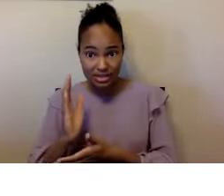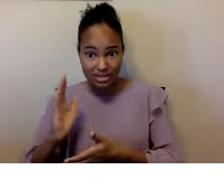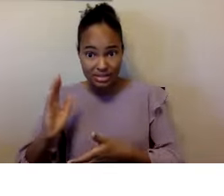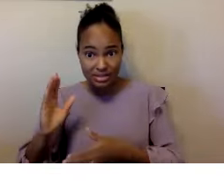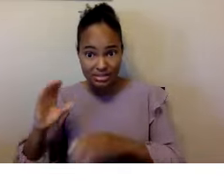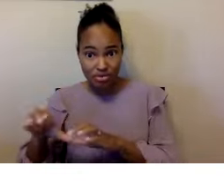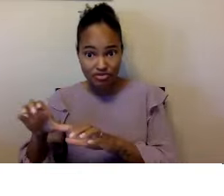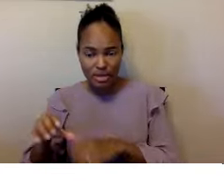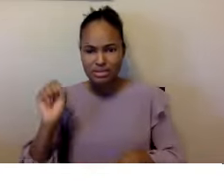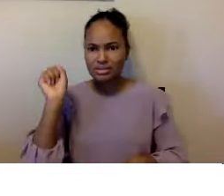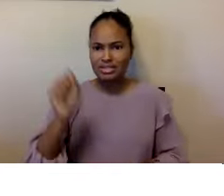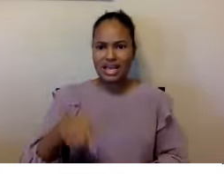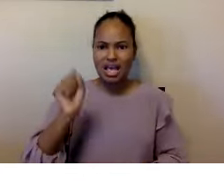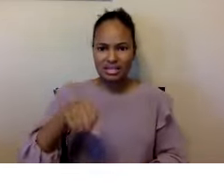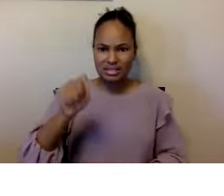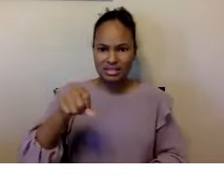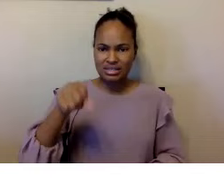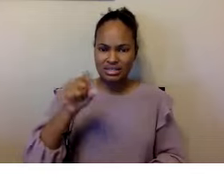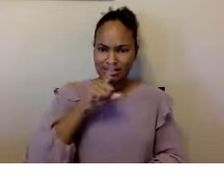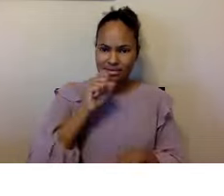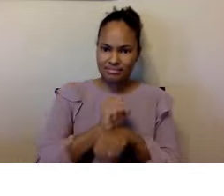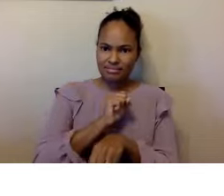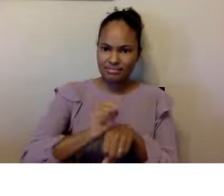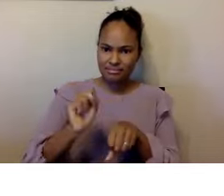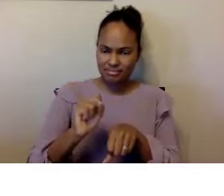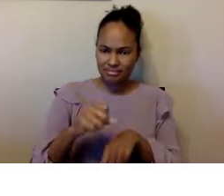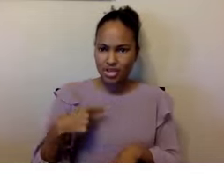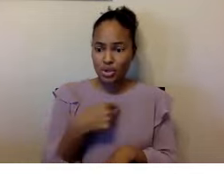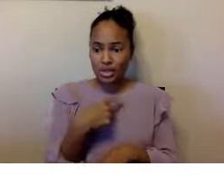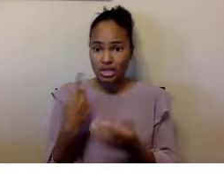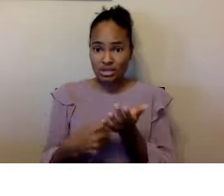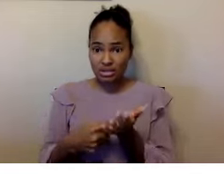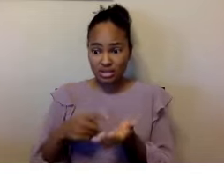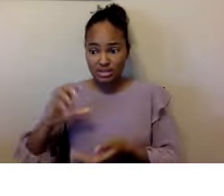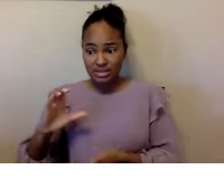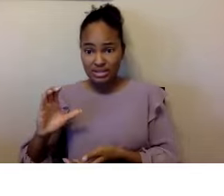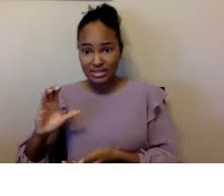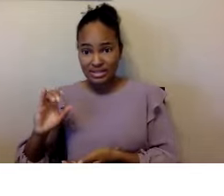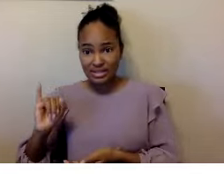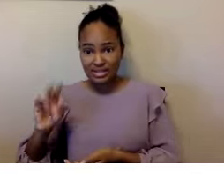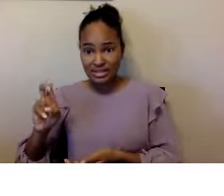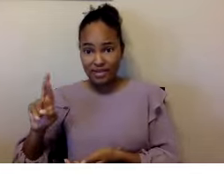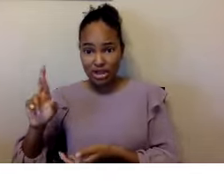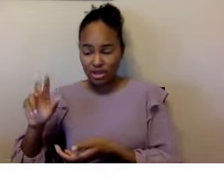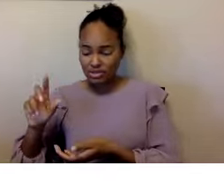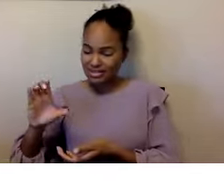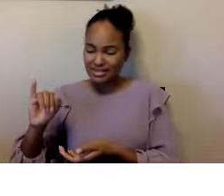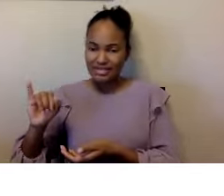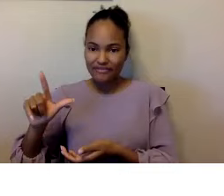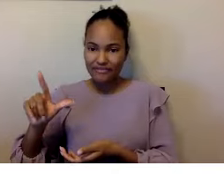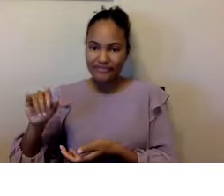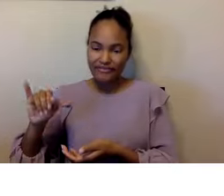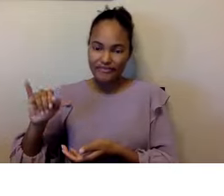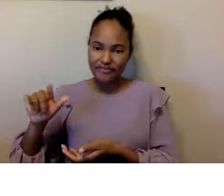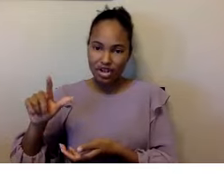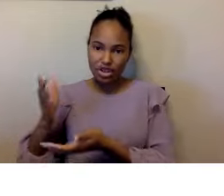talk about the civil rights movement in regards to what Dr. King,